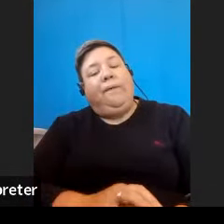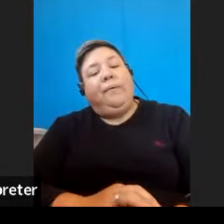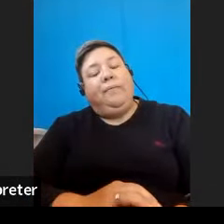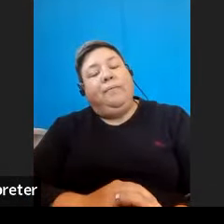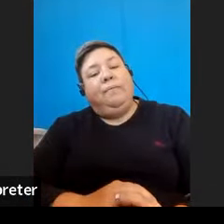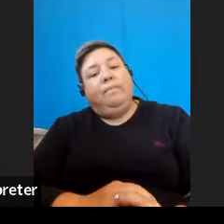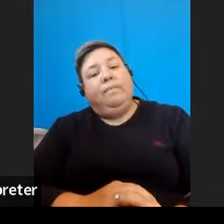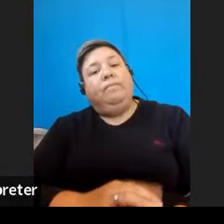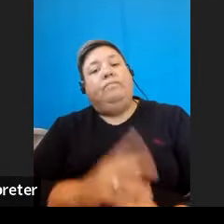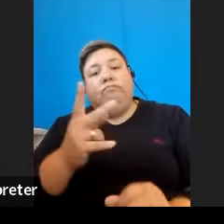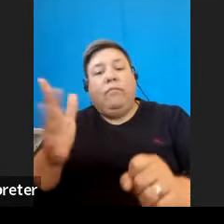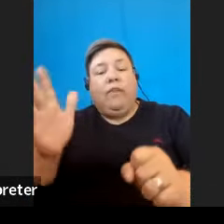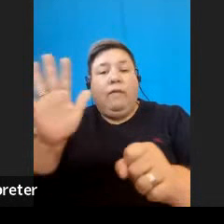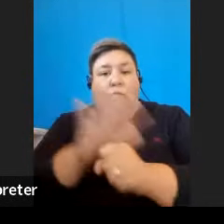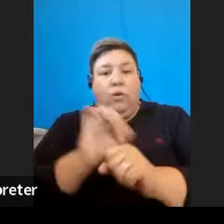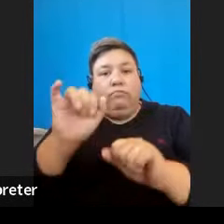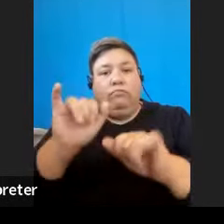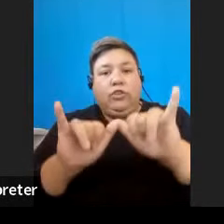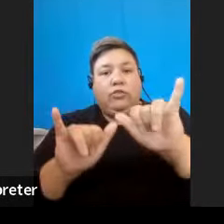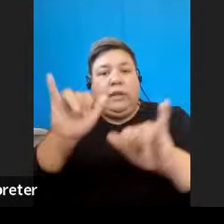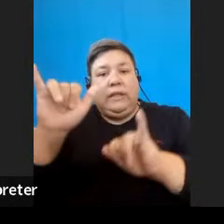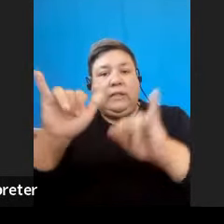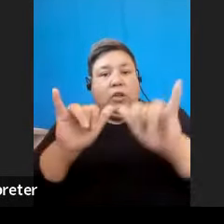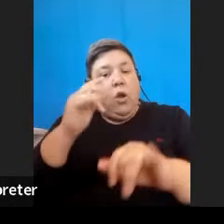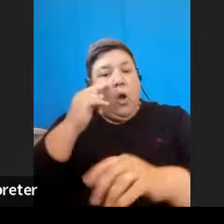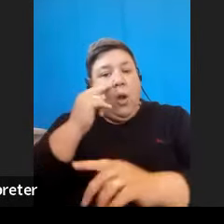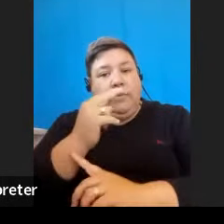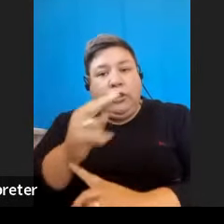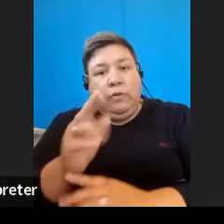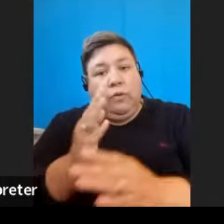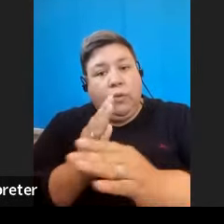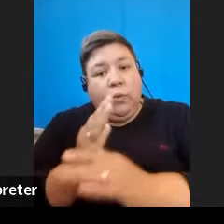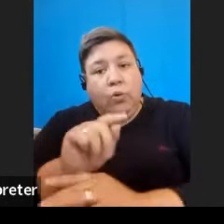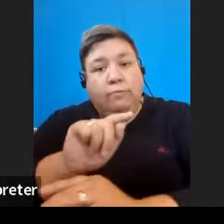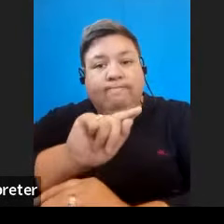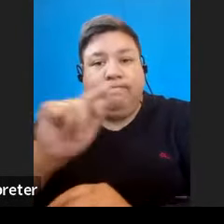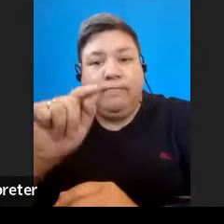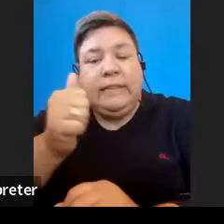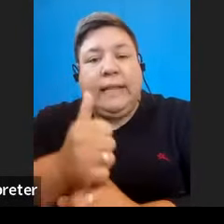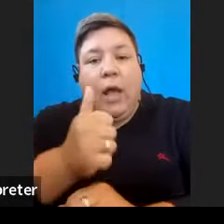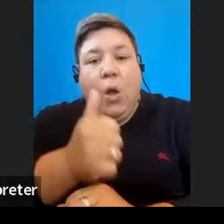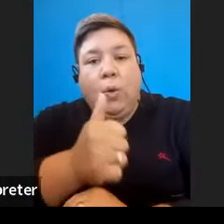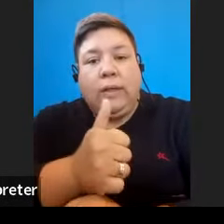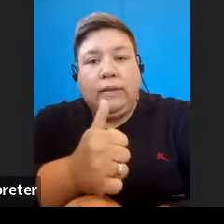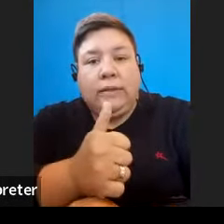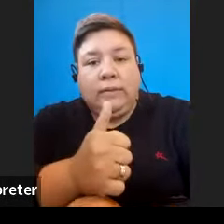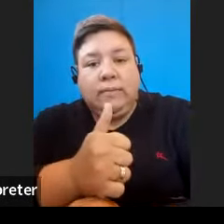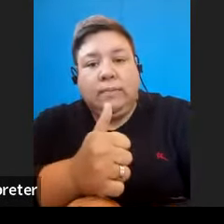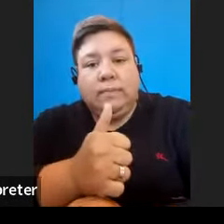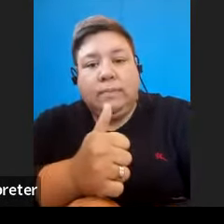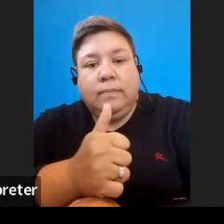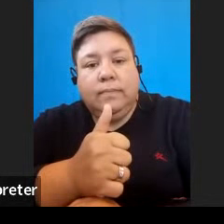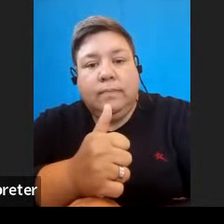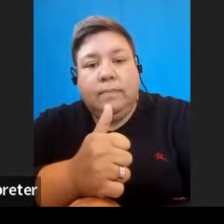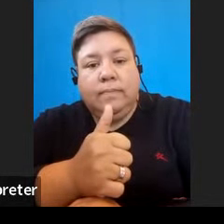fulfill our strategic objective of working through stakeholders